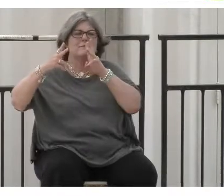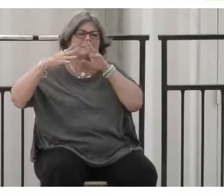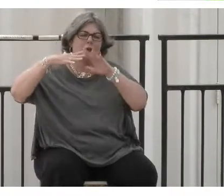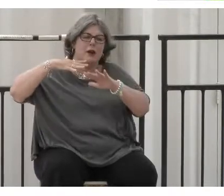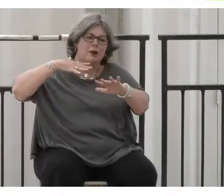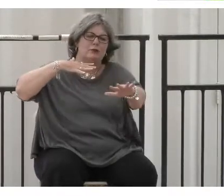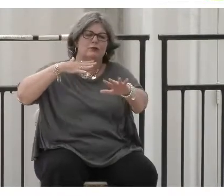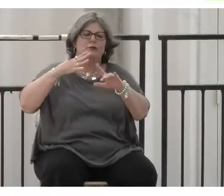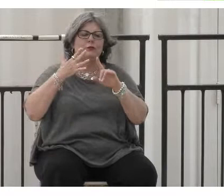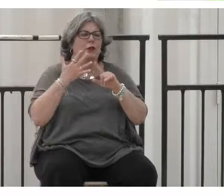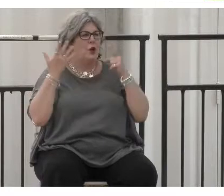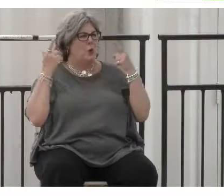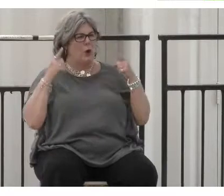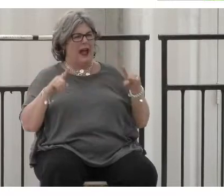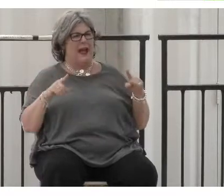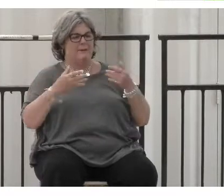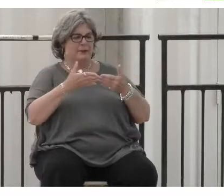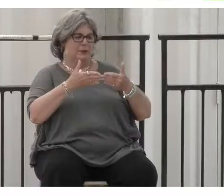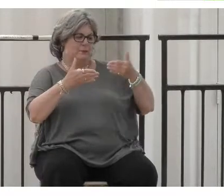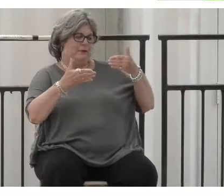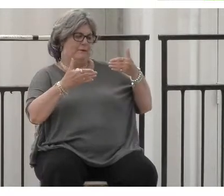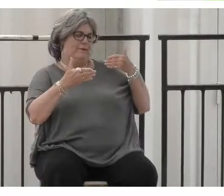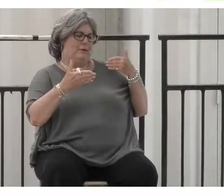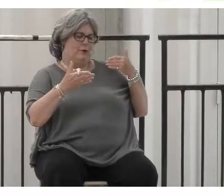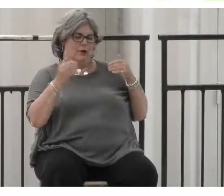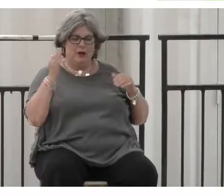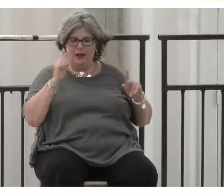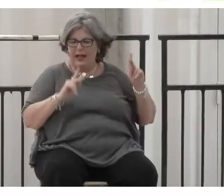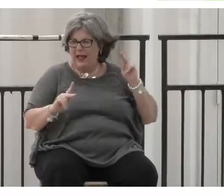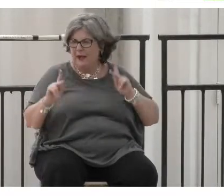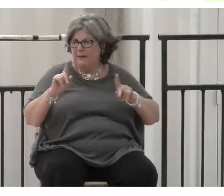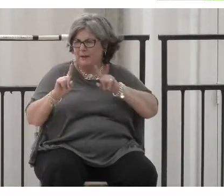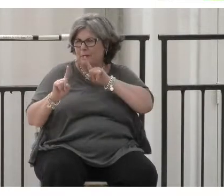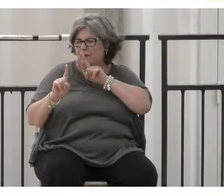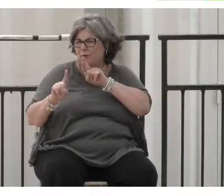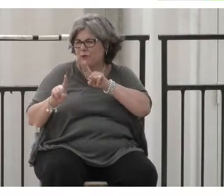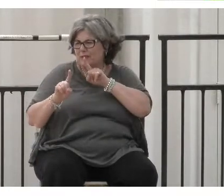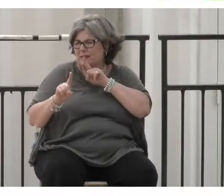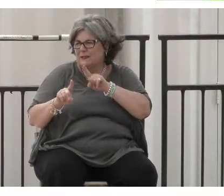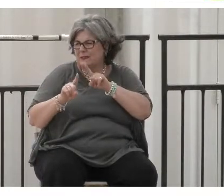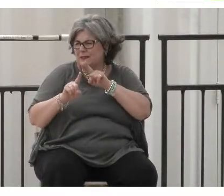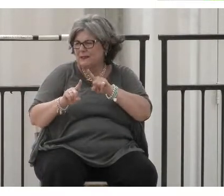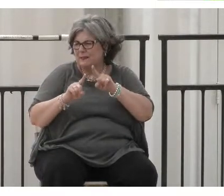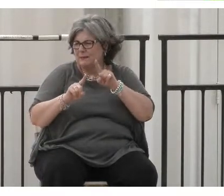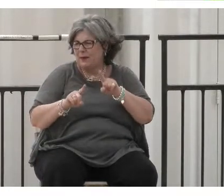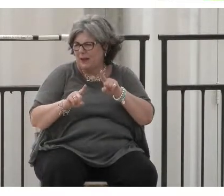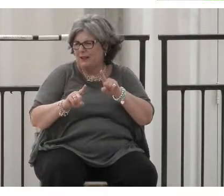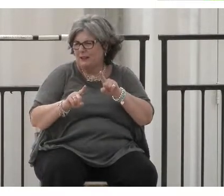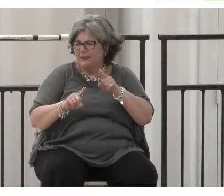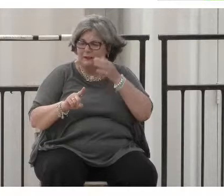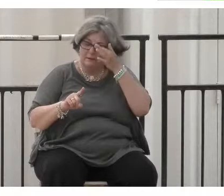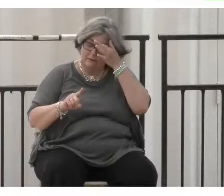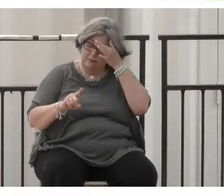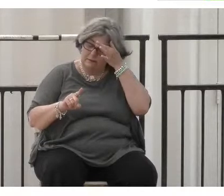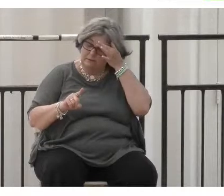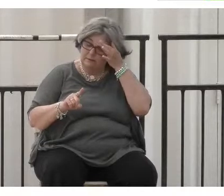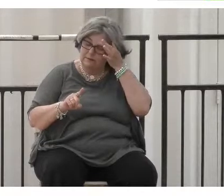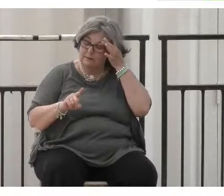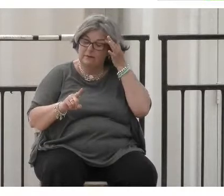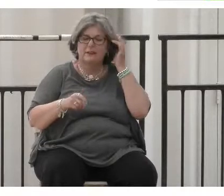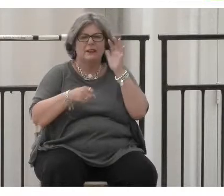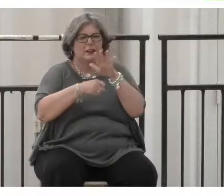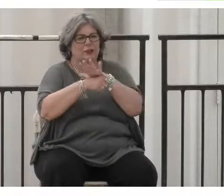landscapes, and what happened there before and how people responded with a great ingenuity to local